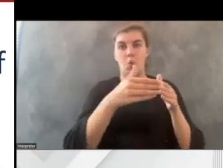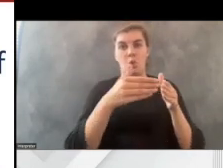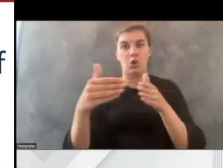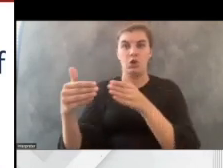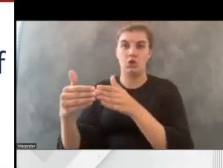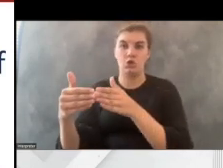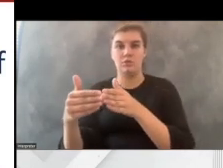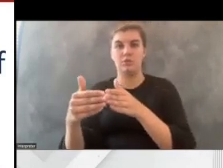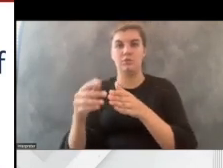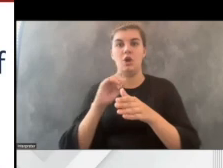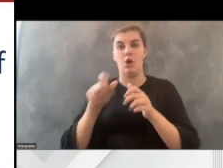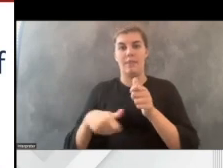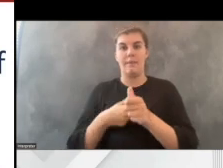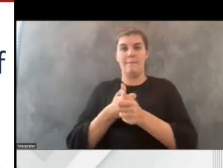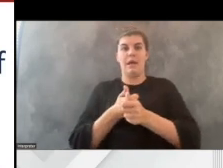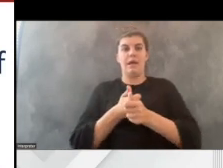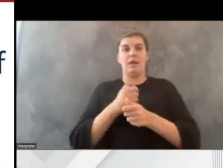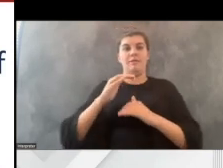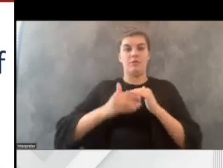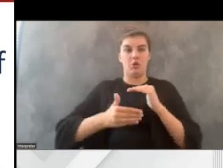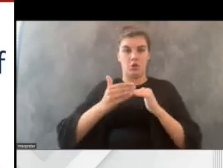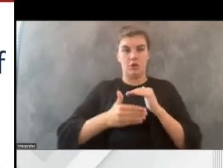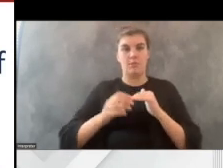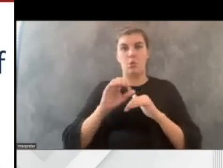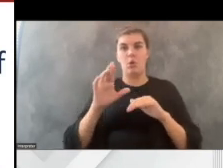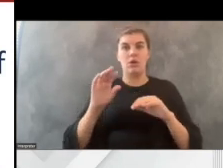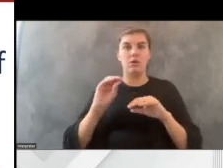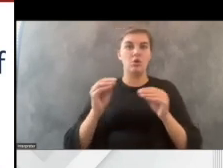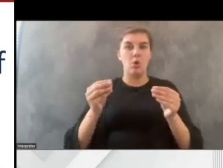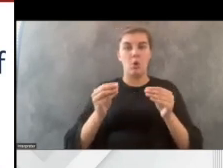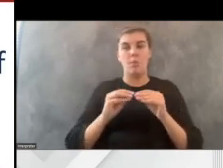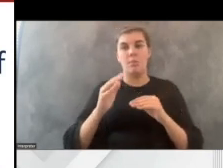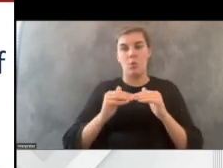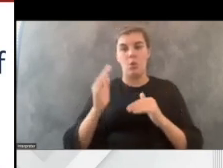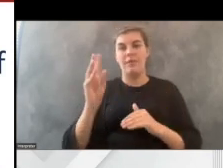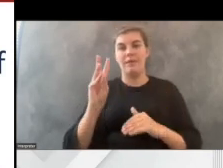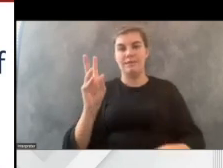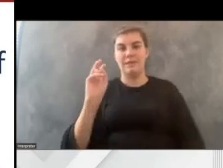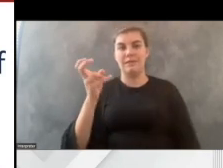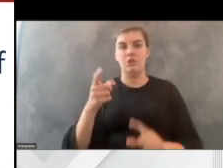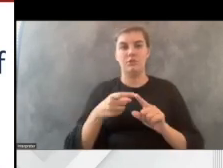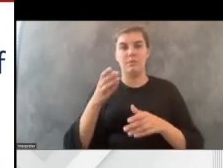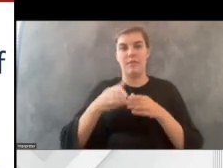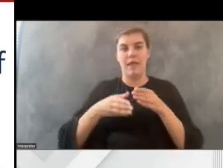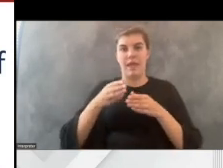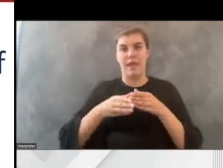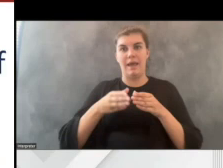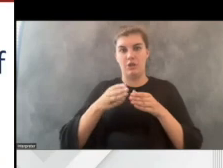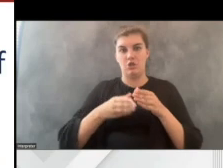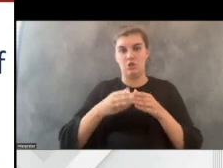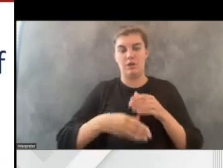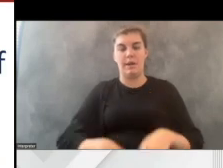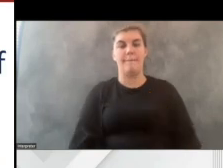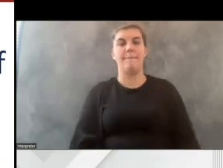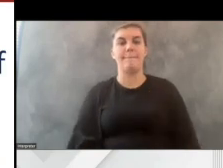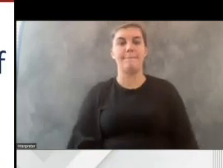in the direction of pedestrian travel, and for the full width of the curb ramp run or blended